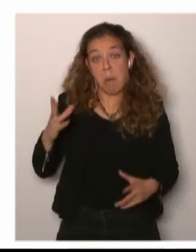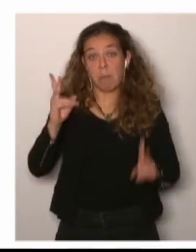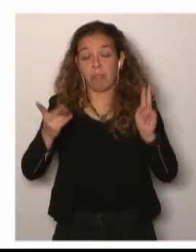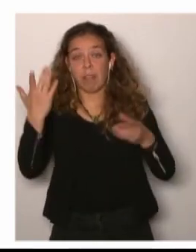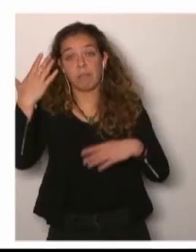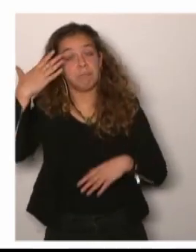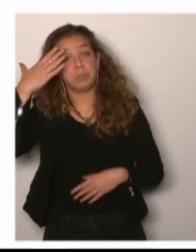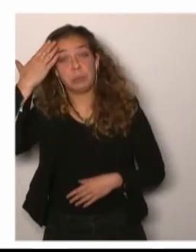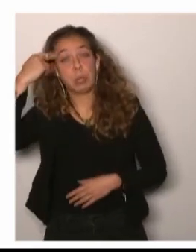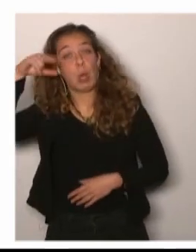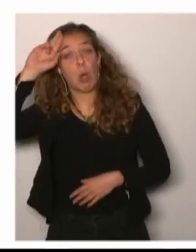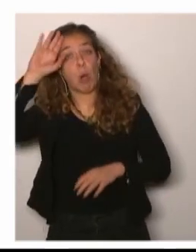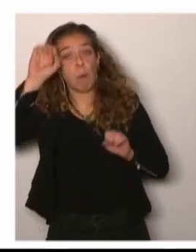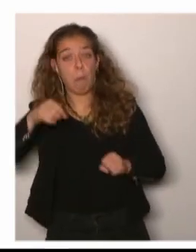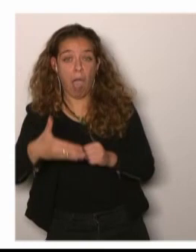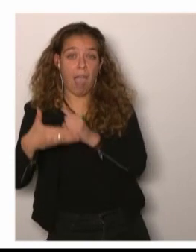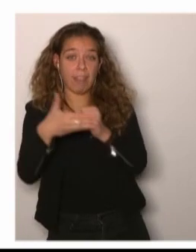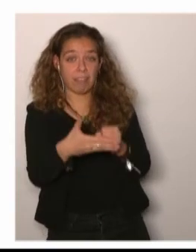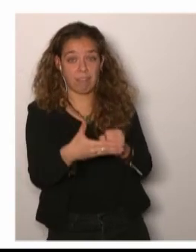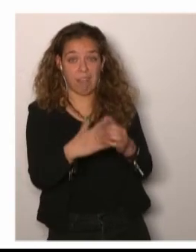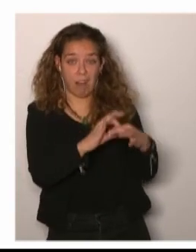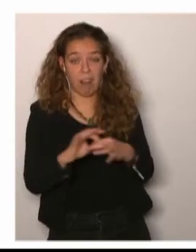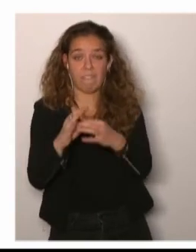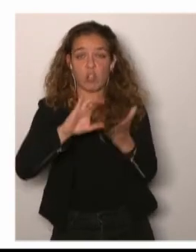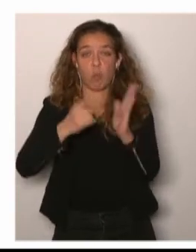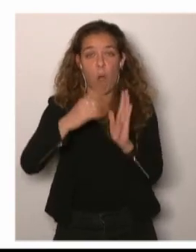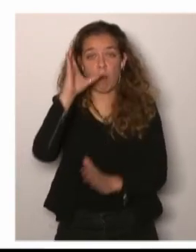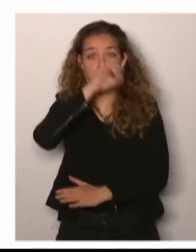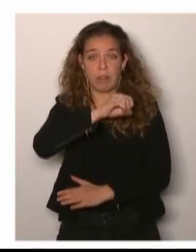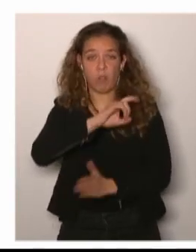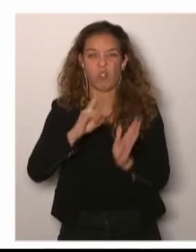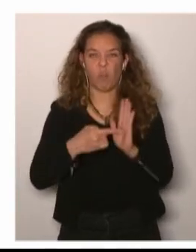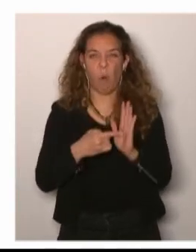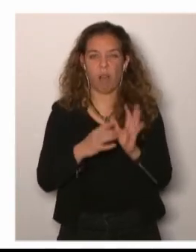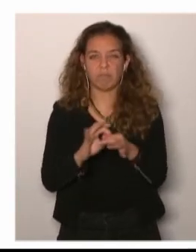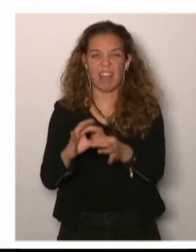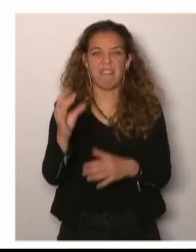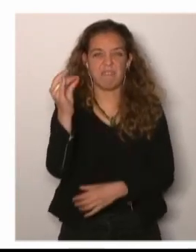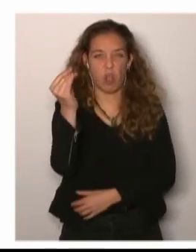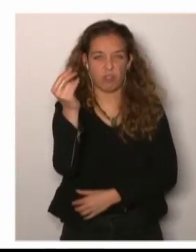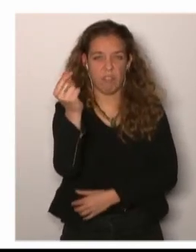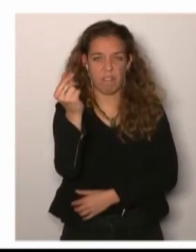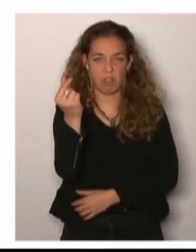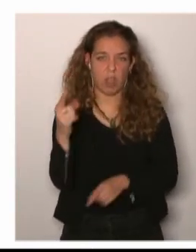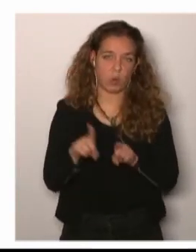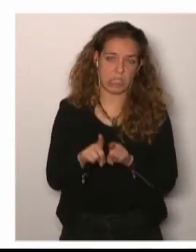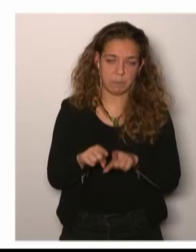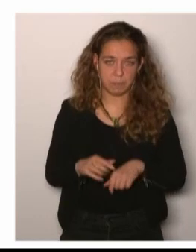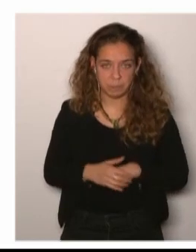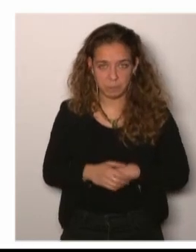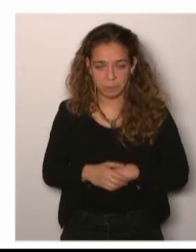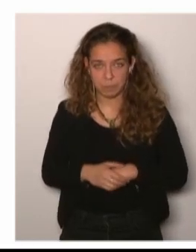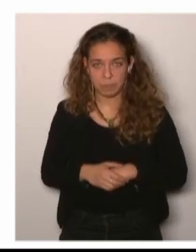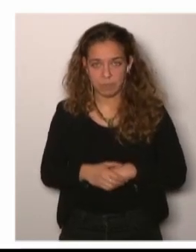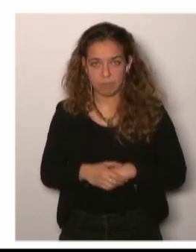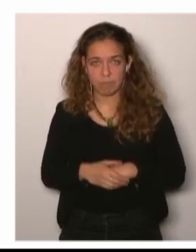to be forgotten, on financial rights? So we've tried really to cast the net very far with the cancer plan